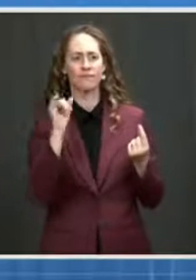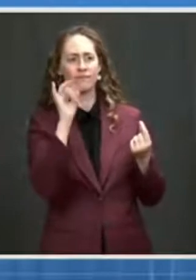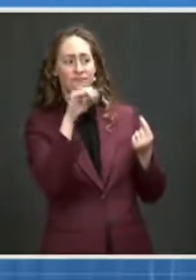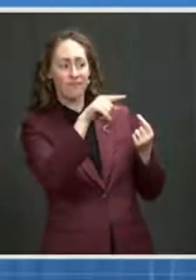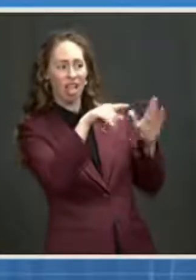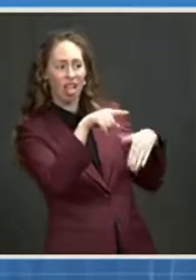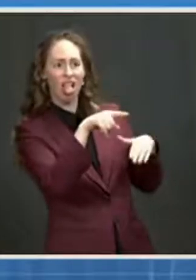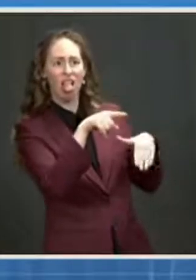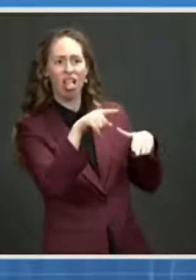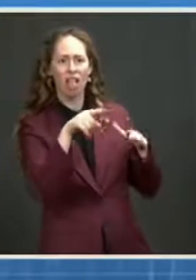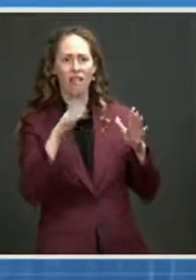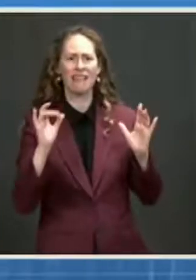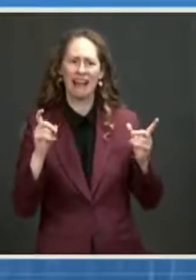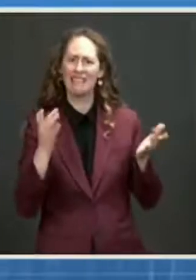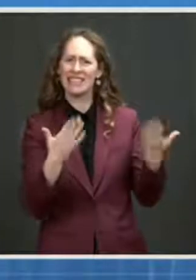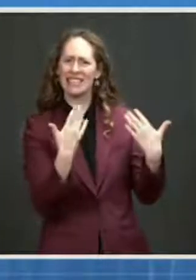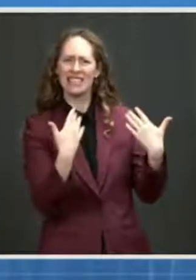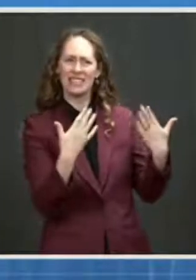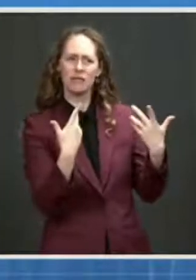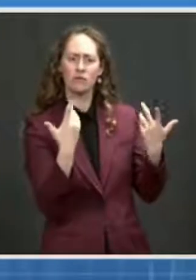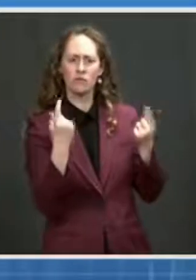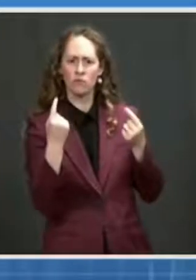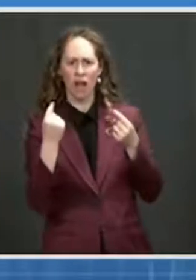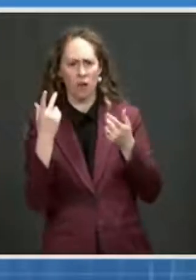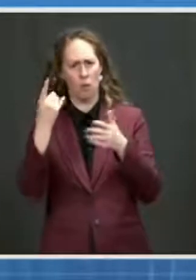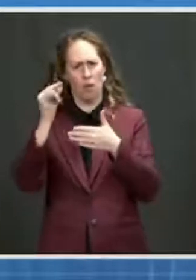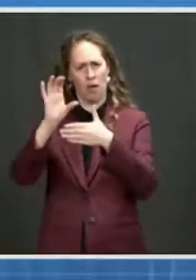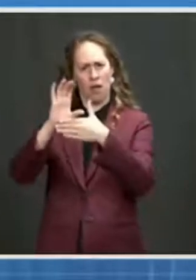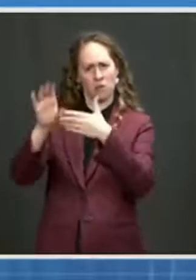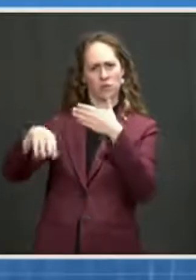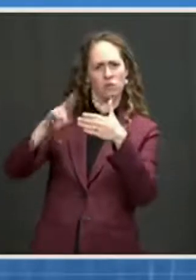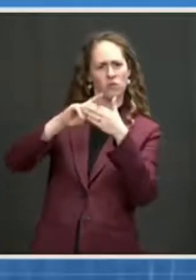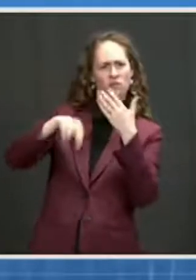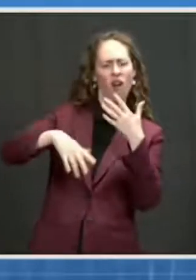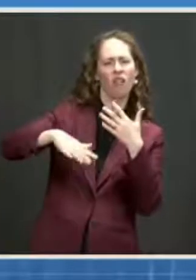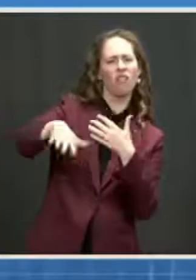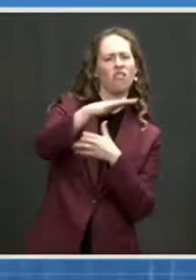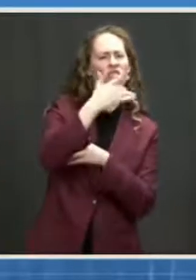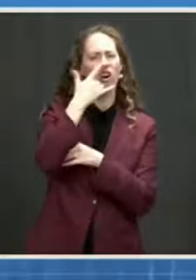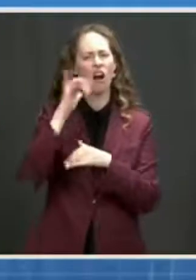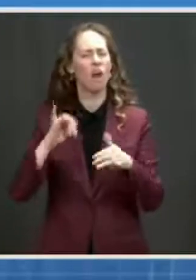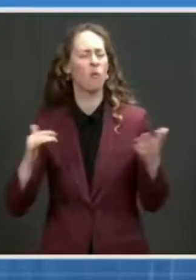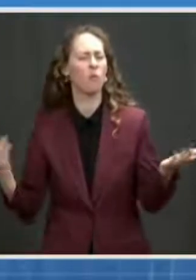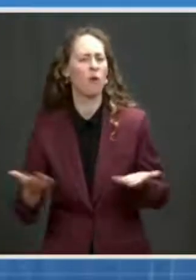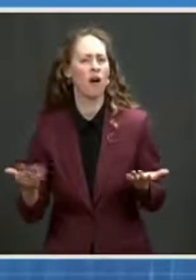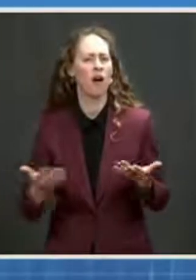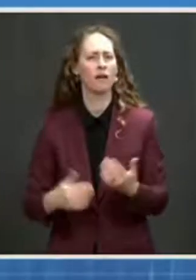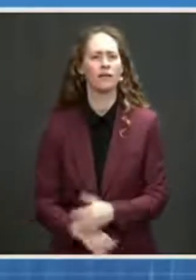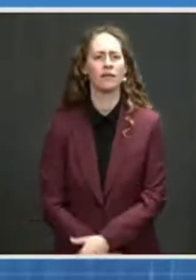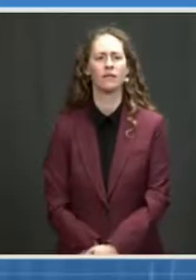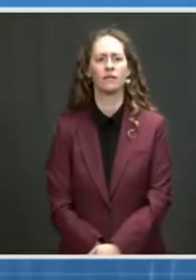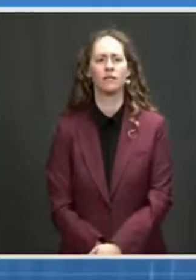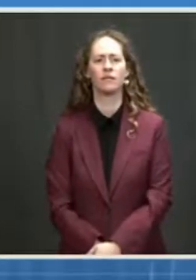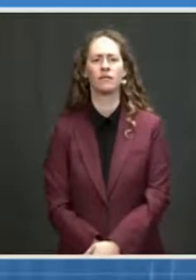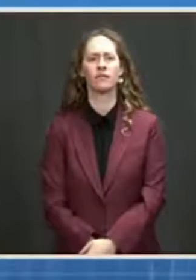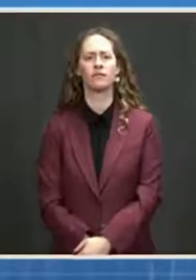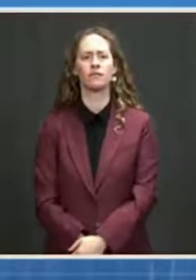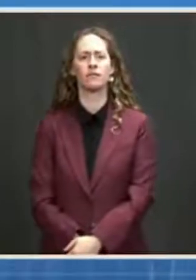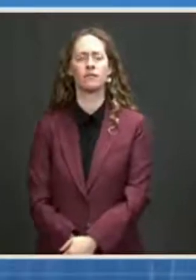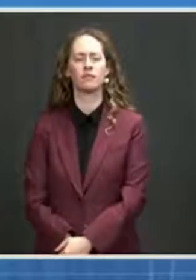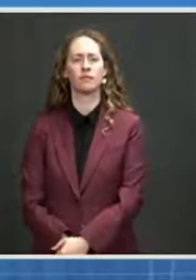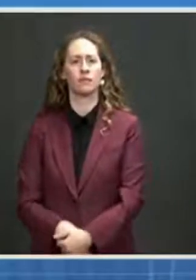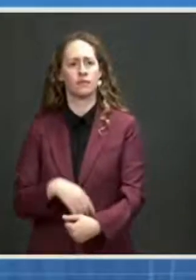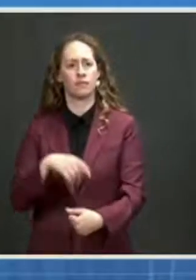vaccination up? And then one follow-up to Andy, you just suggested that those were states ordered those doses and it's it's on them to